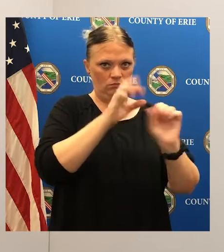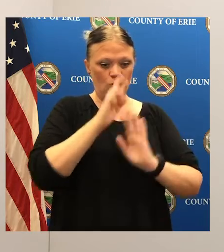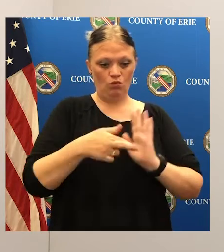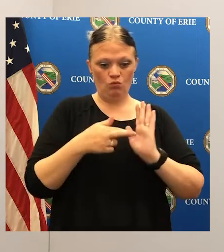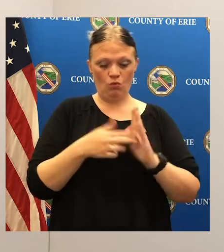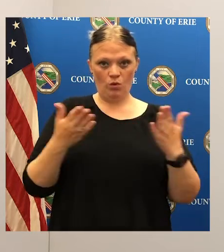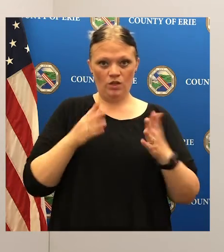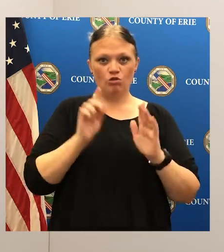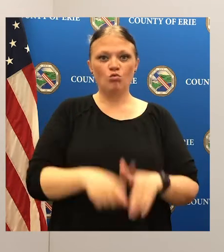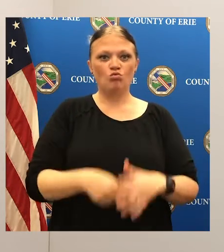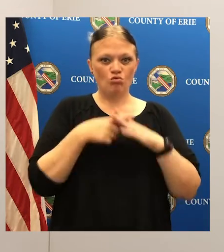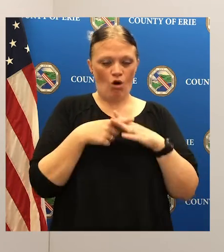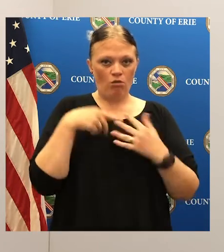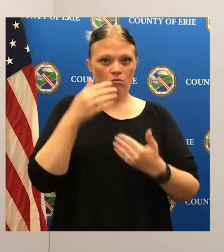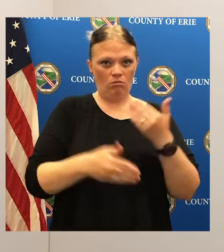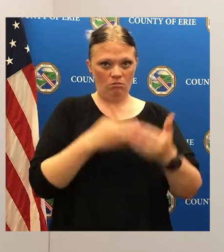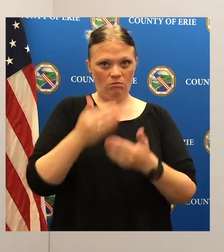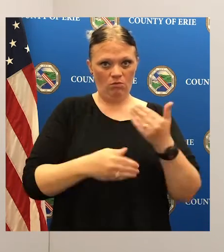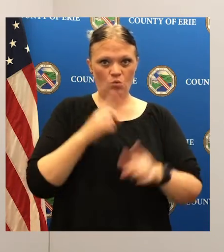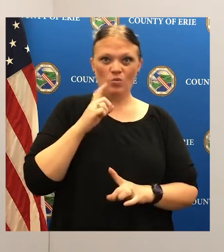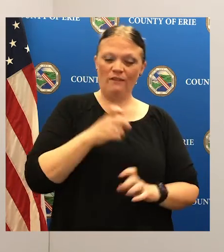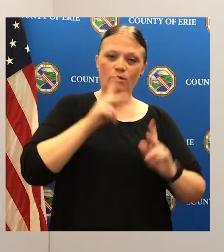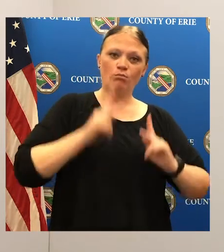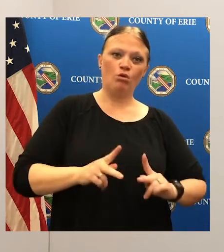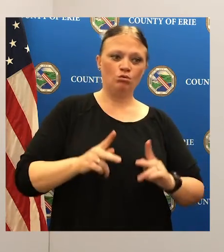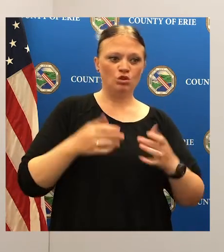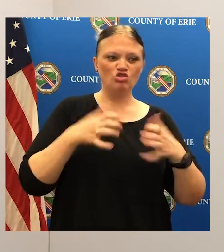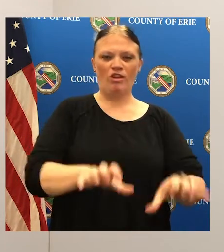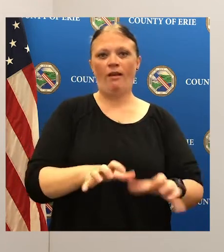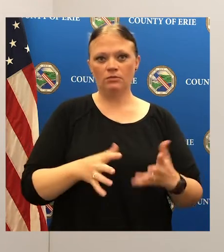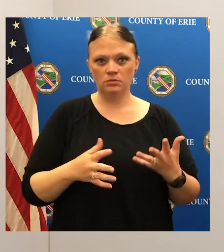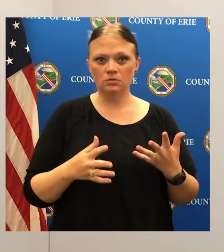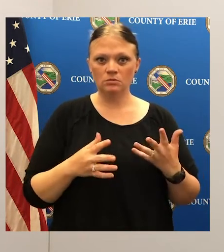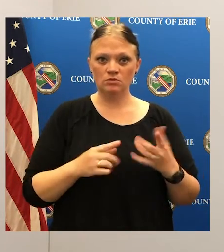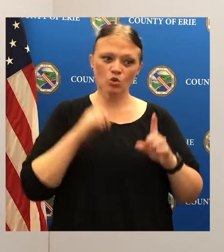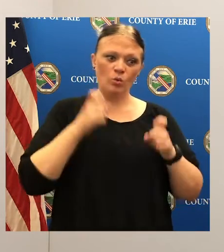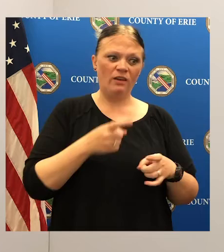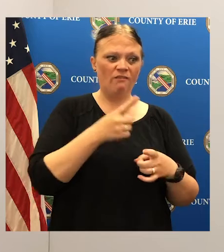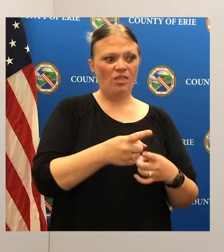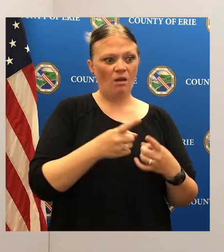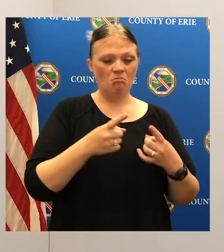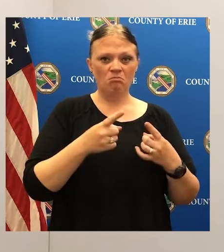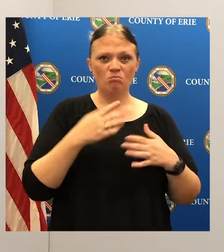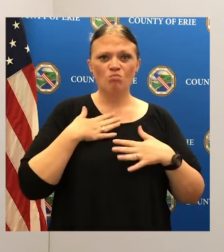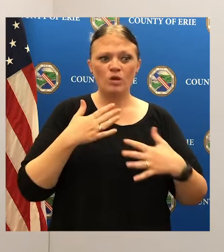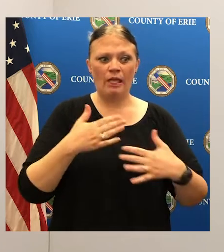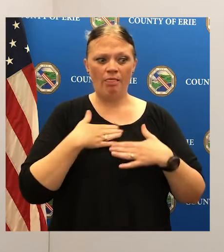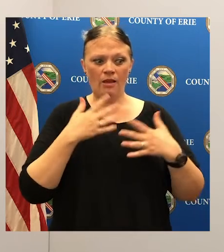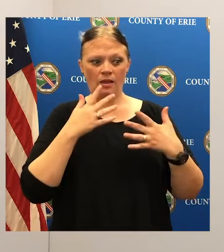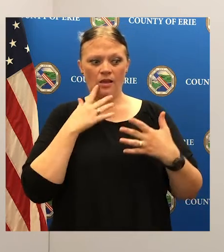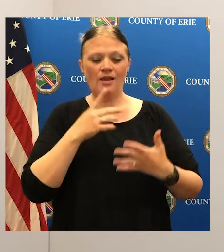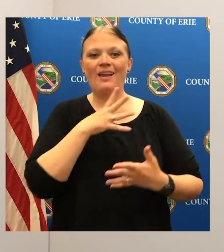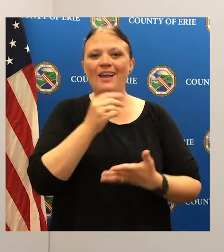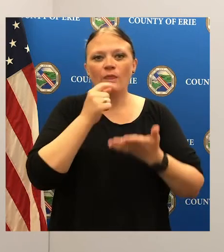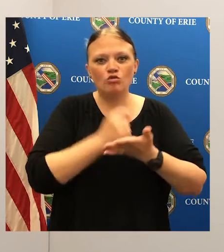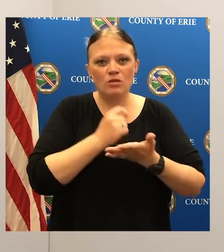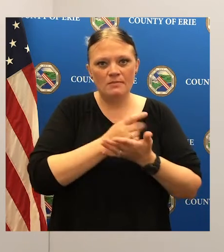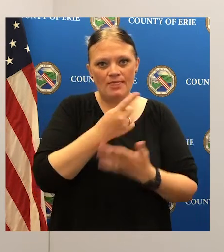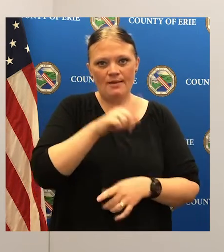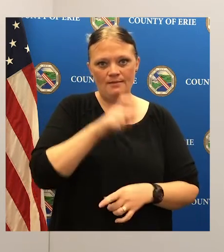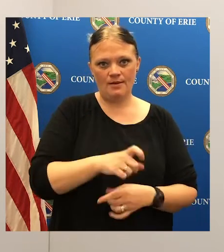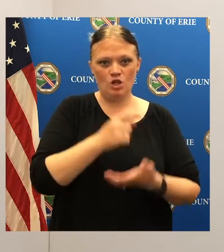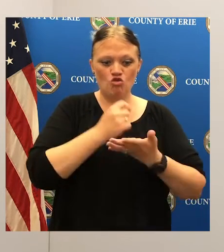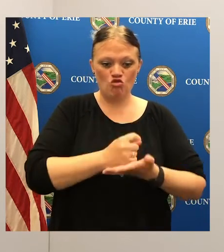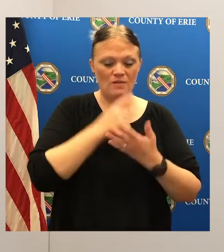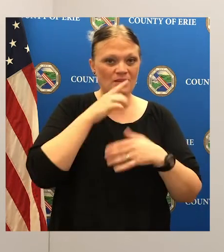Our role here is to start the process, to give that person a chance, to give them a chance to breathe and to get the treatment that they